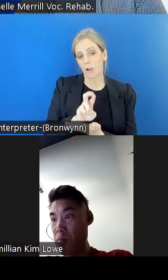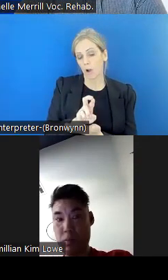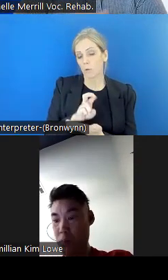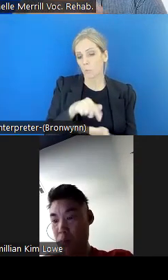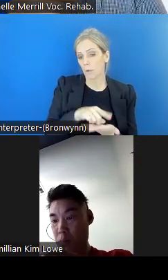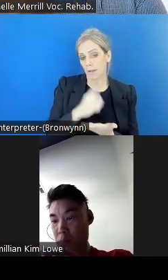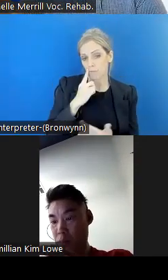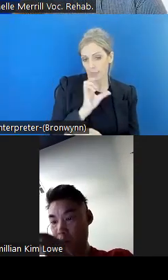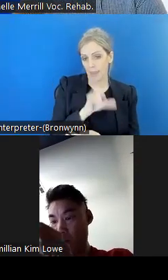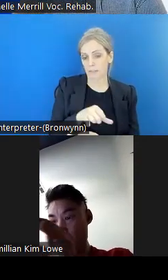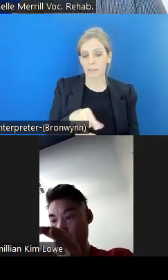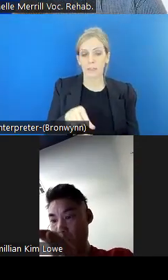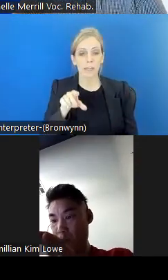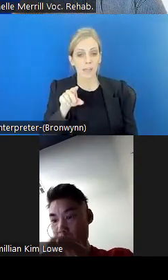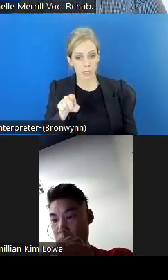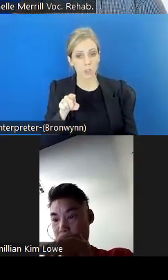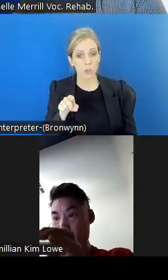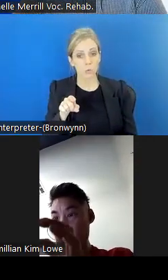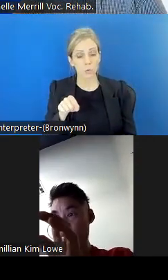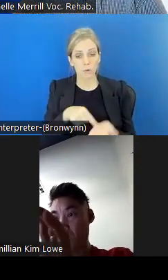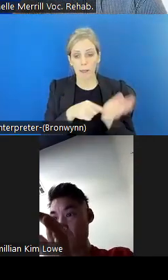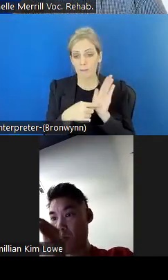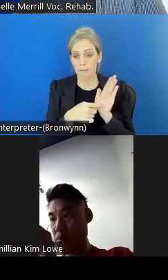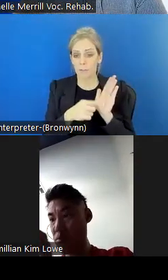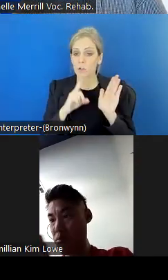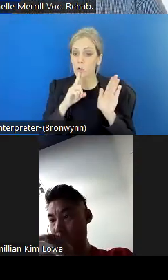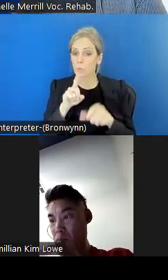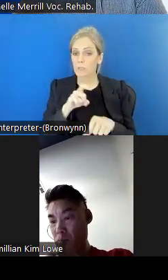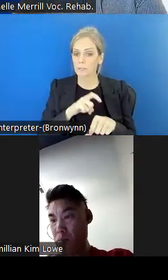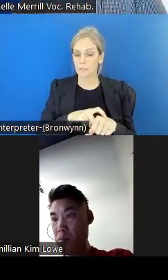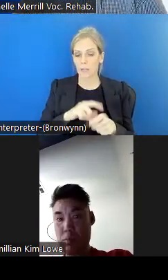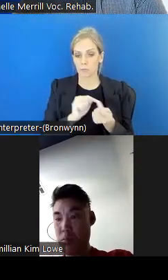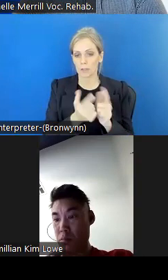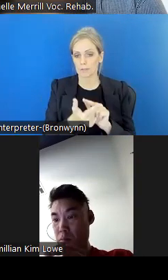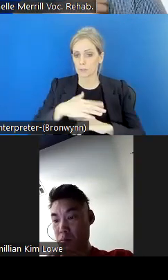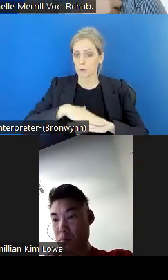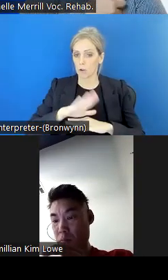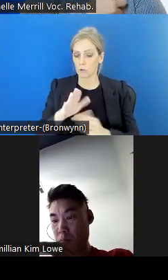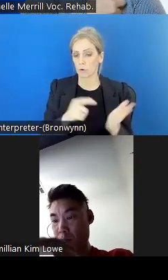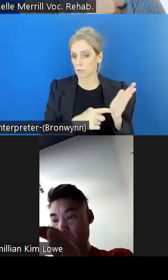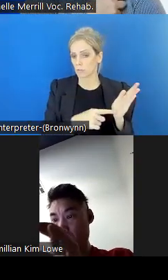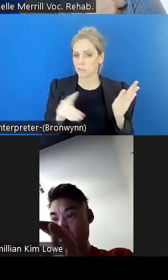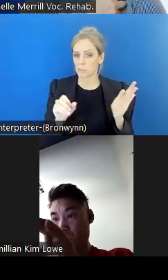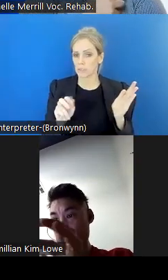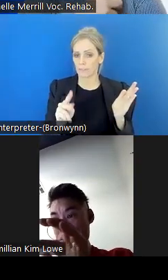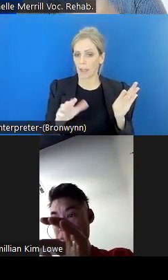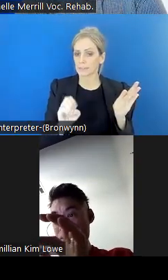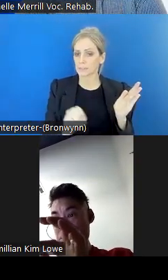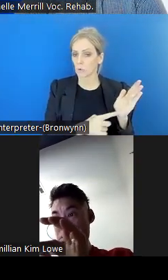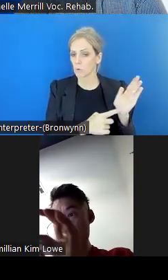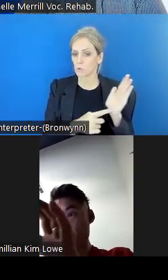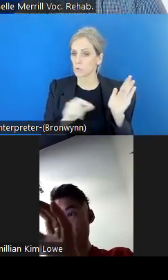it, and you would have real-time translation on your device screen so that you would also be able